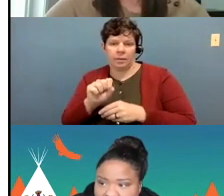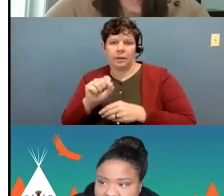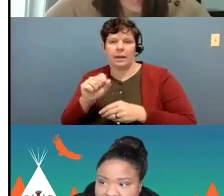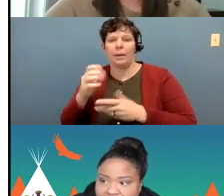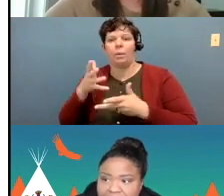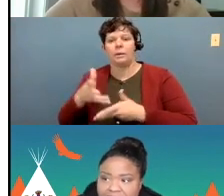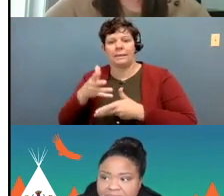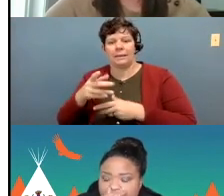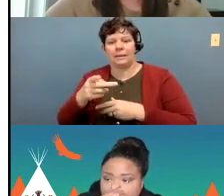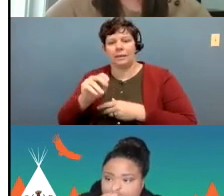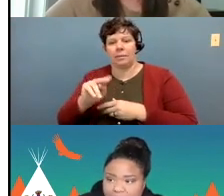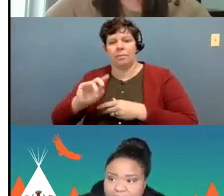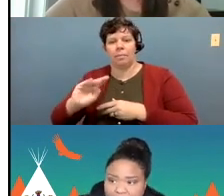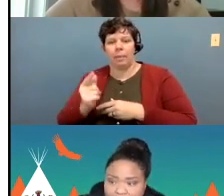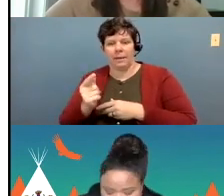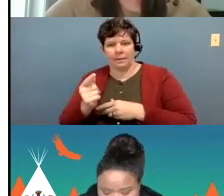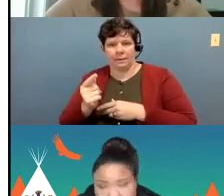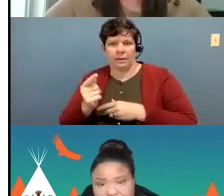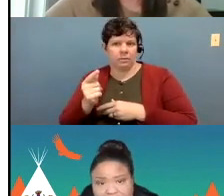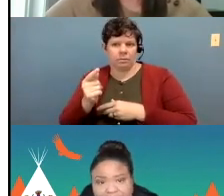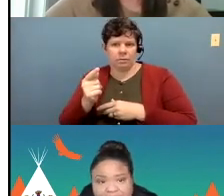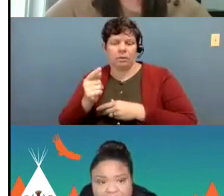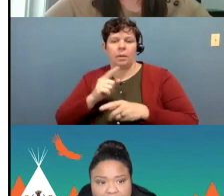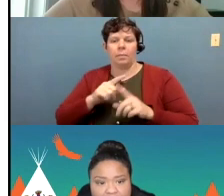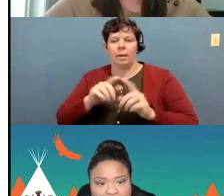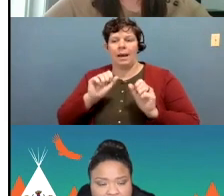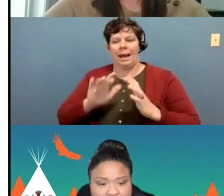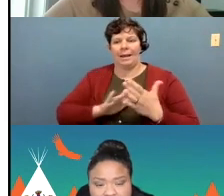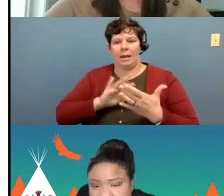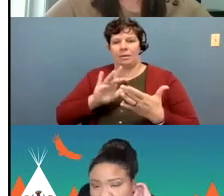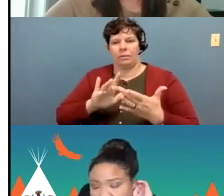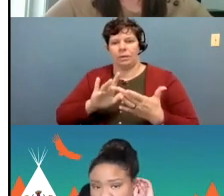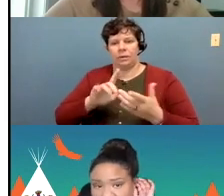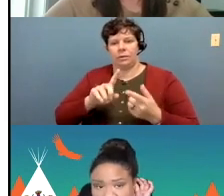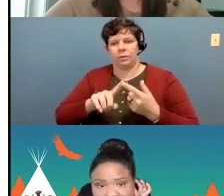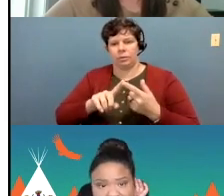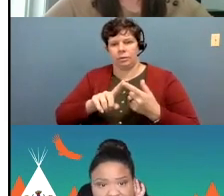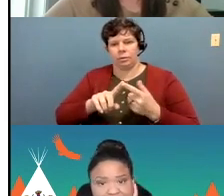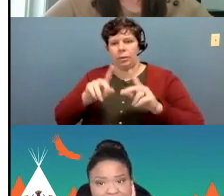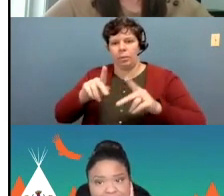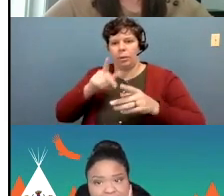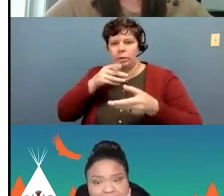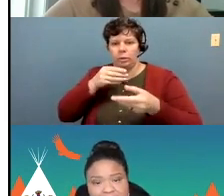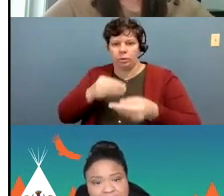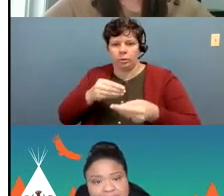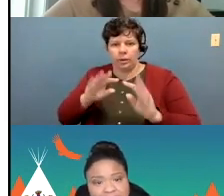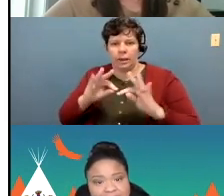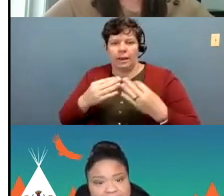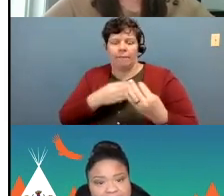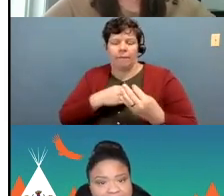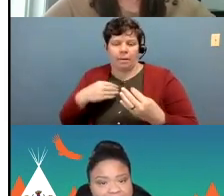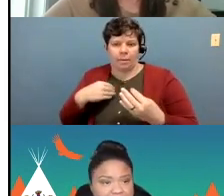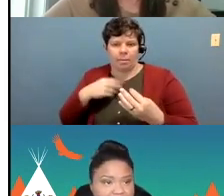status. But then I can at least reach out to the entering person, the family member,